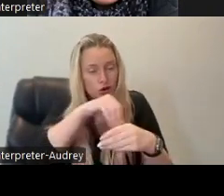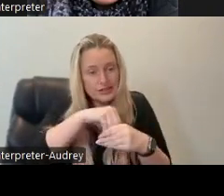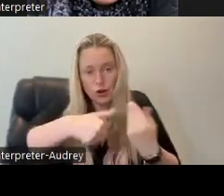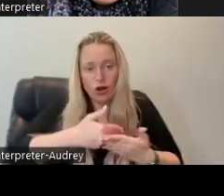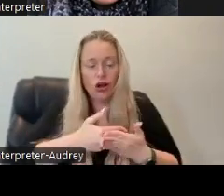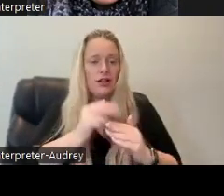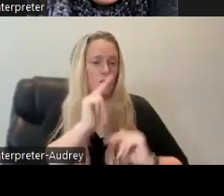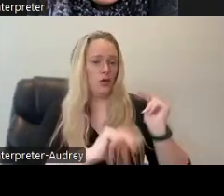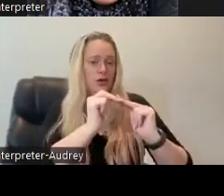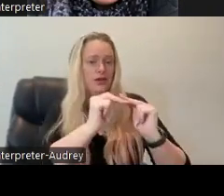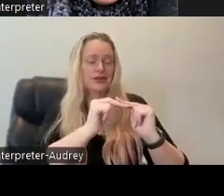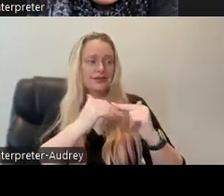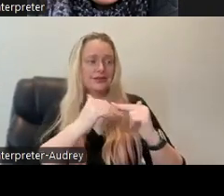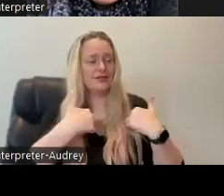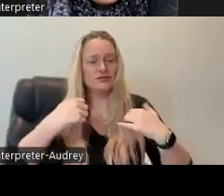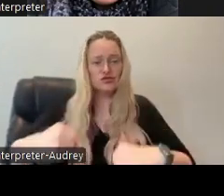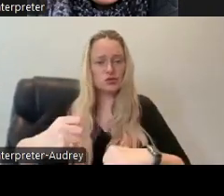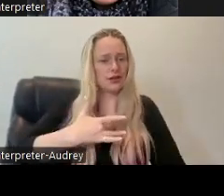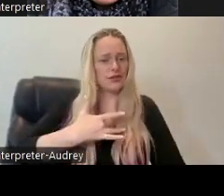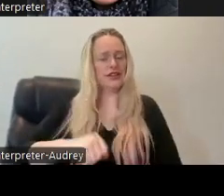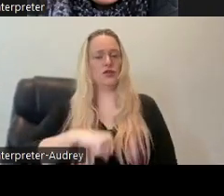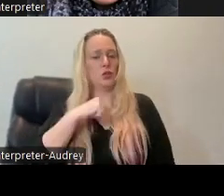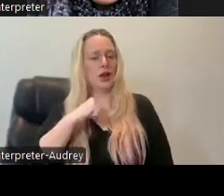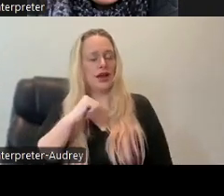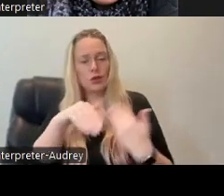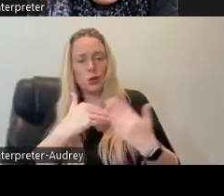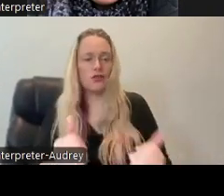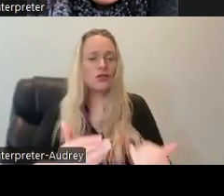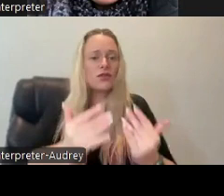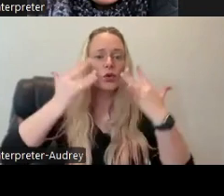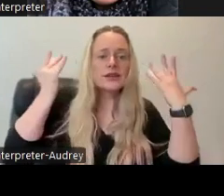really great pride in it. They're all incredibly friendly. And